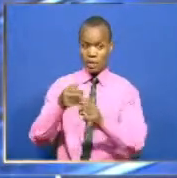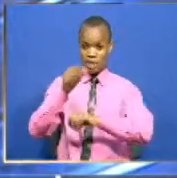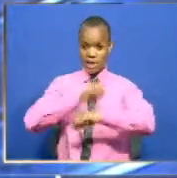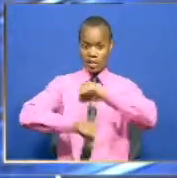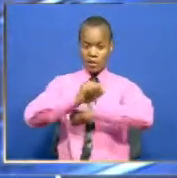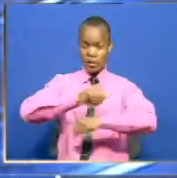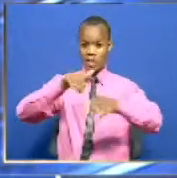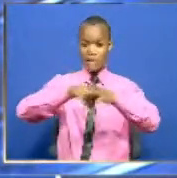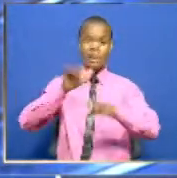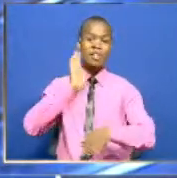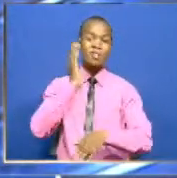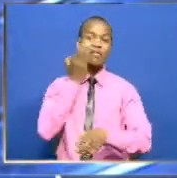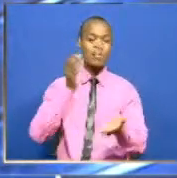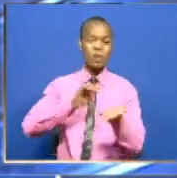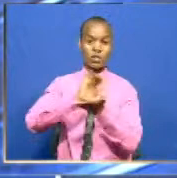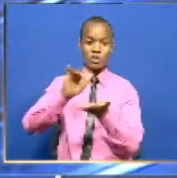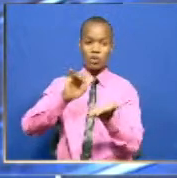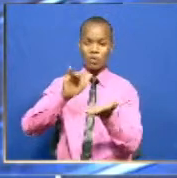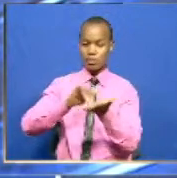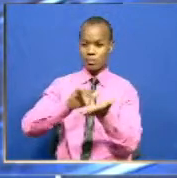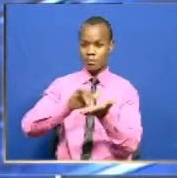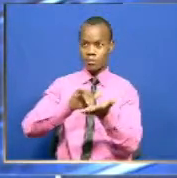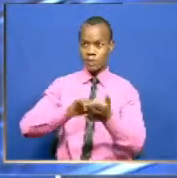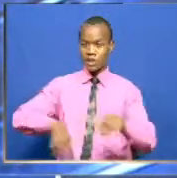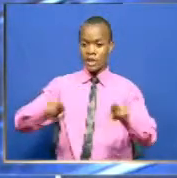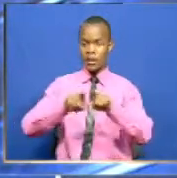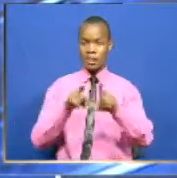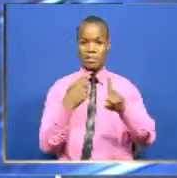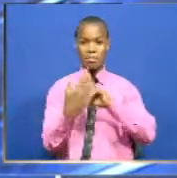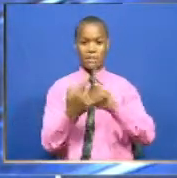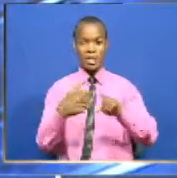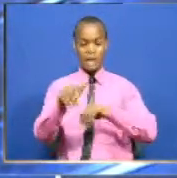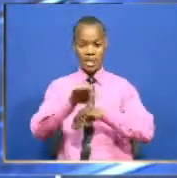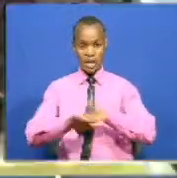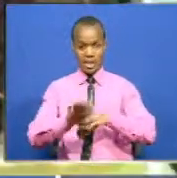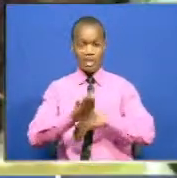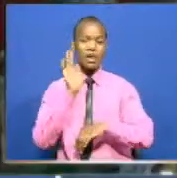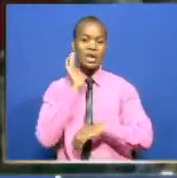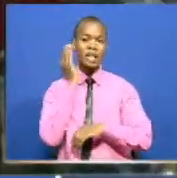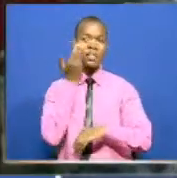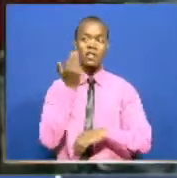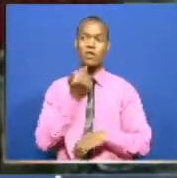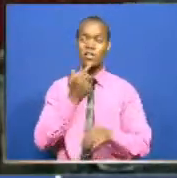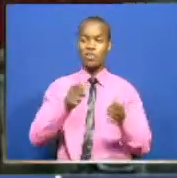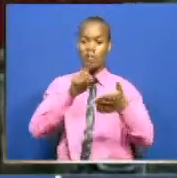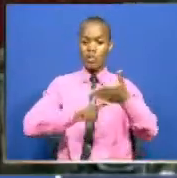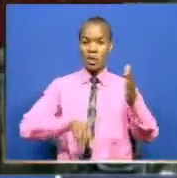Isiolo Central Business District. Rehema, who spoke in Isiolo Town, said the